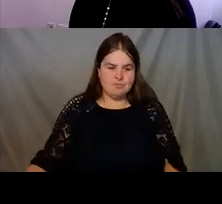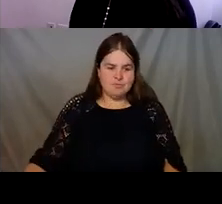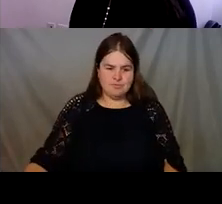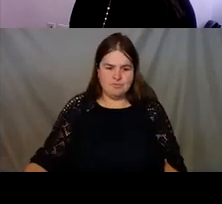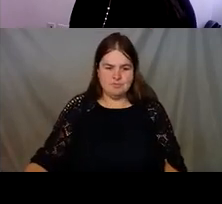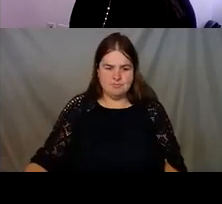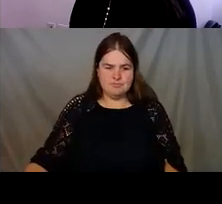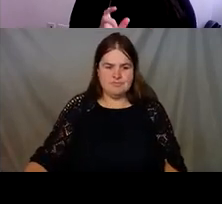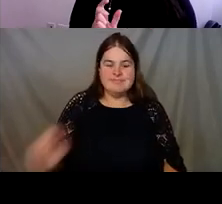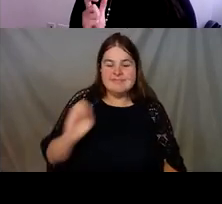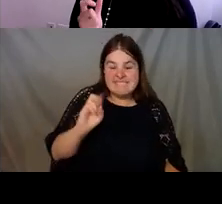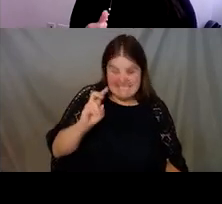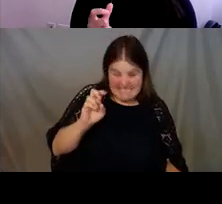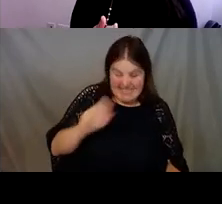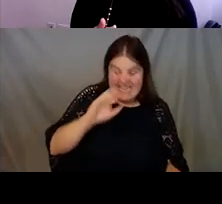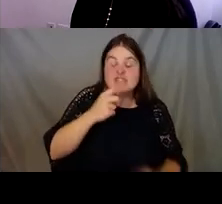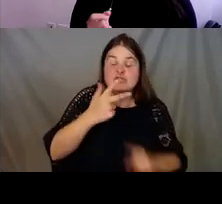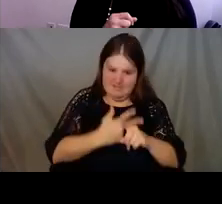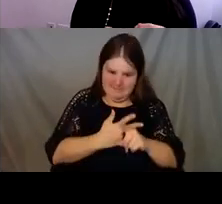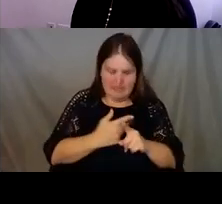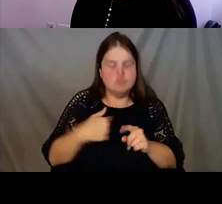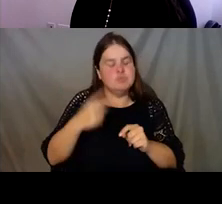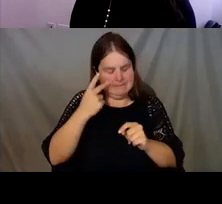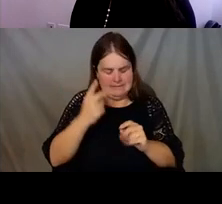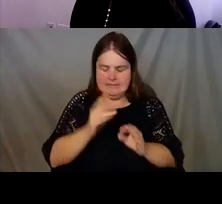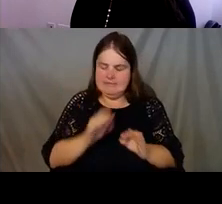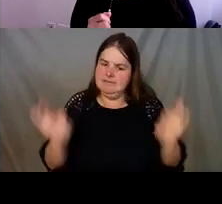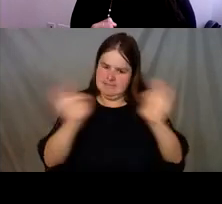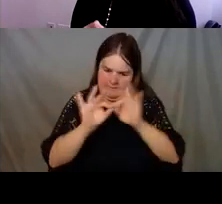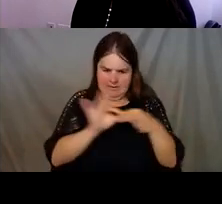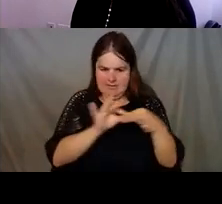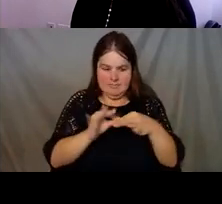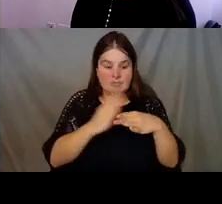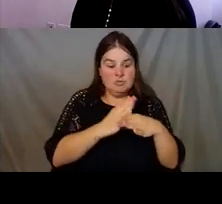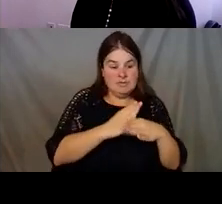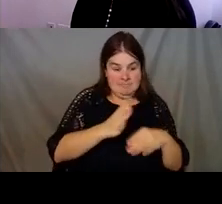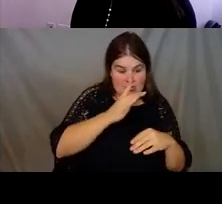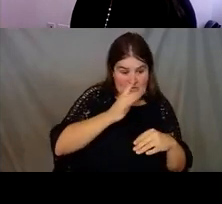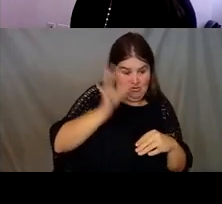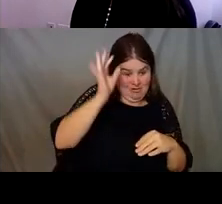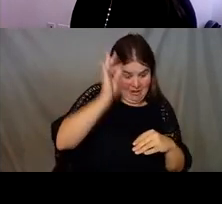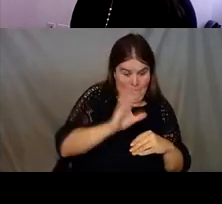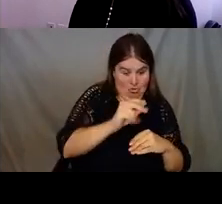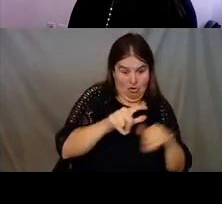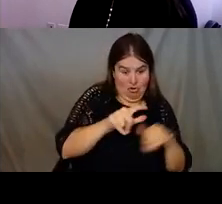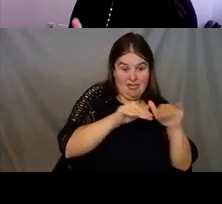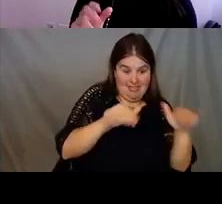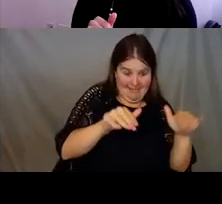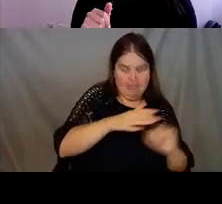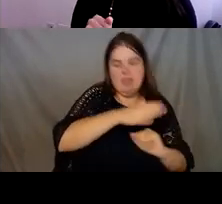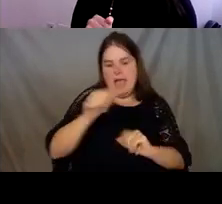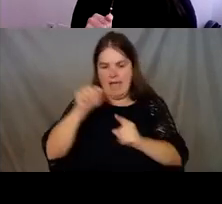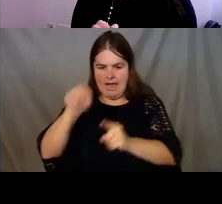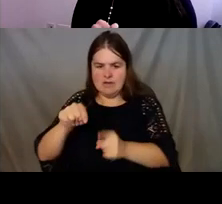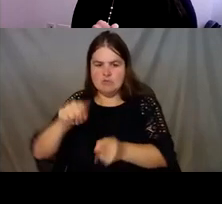Even at 3 months of age, we see significant associations between maternal hair cortisol concentrations and